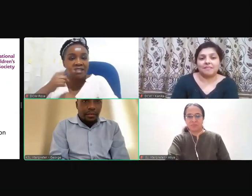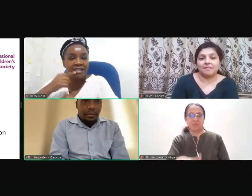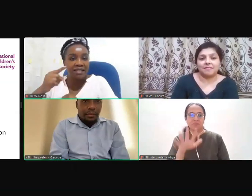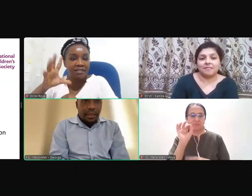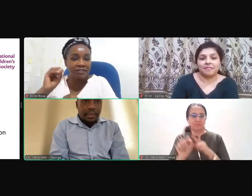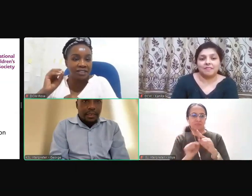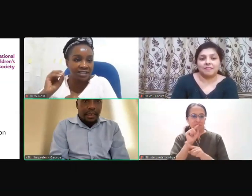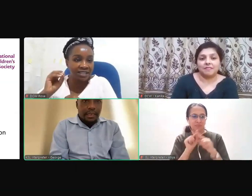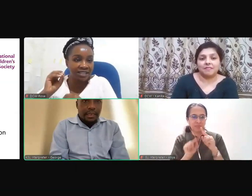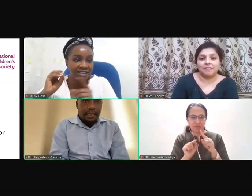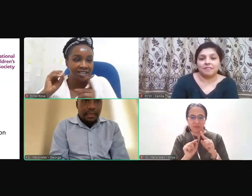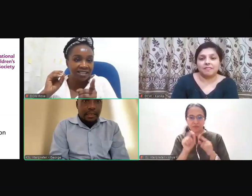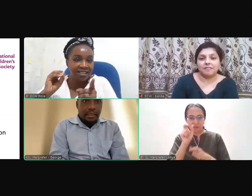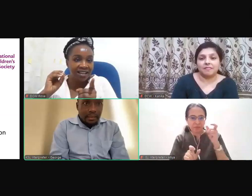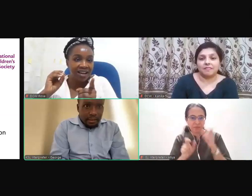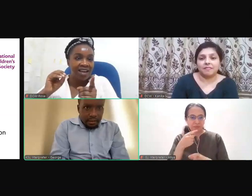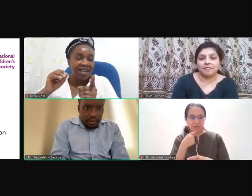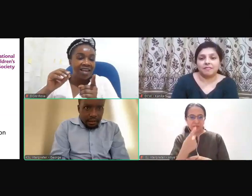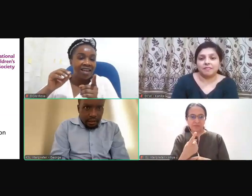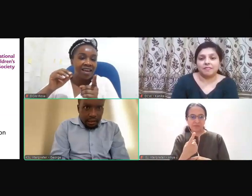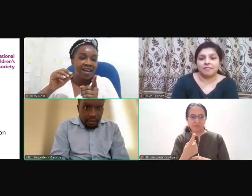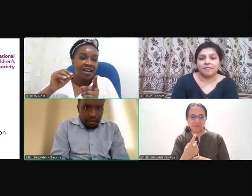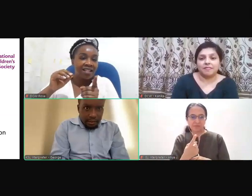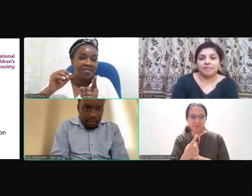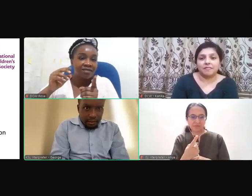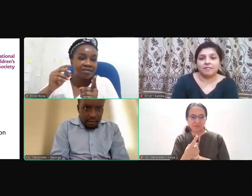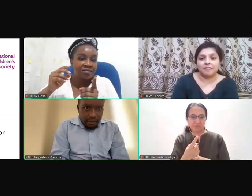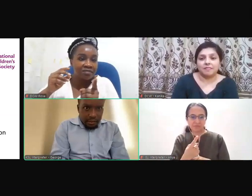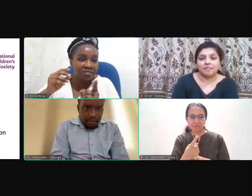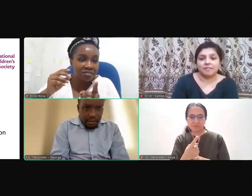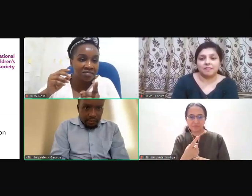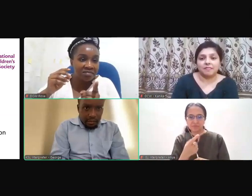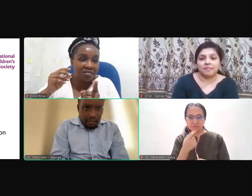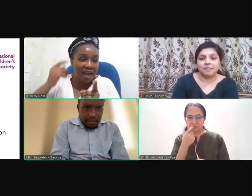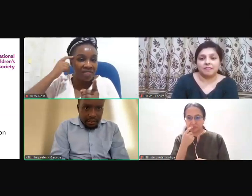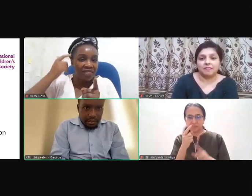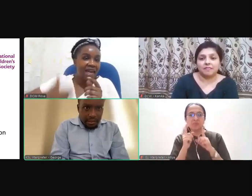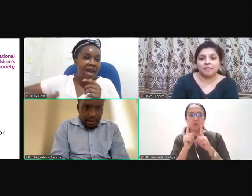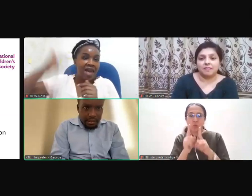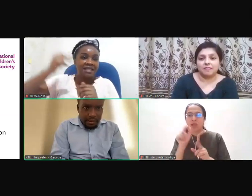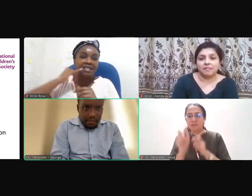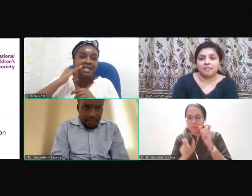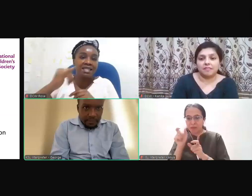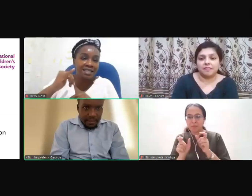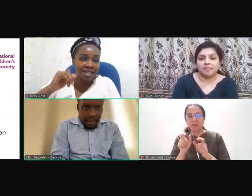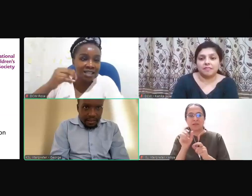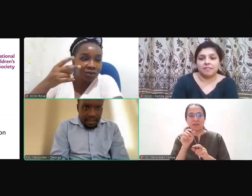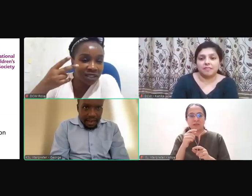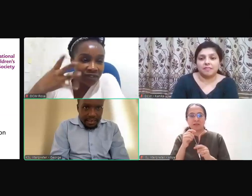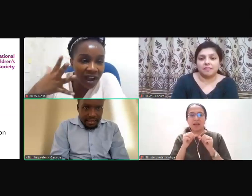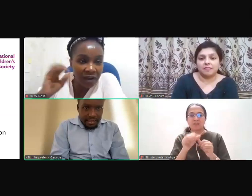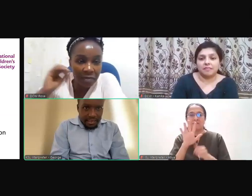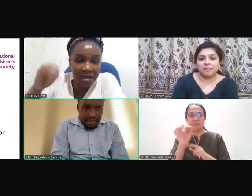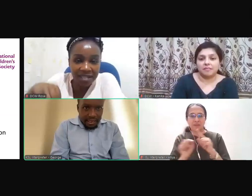%50 of us saying 11 saying 50%. I think